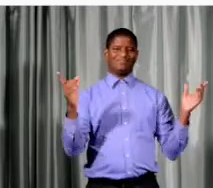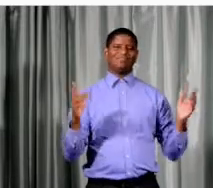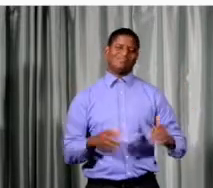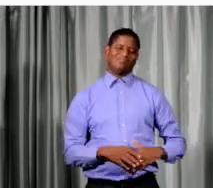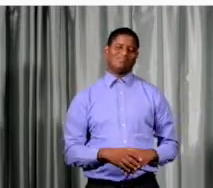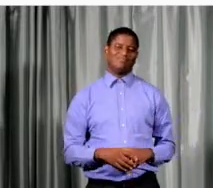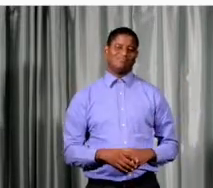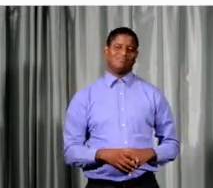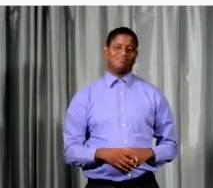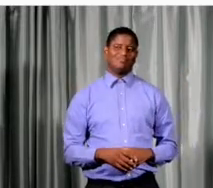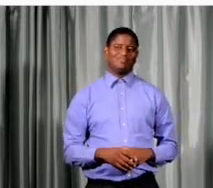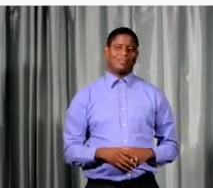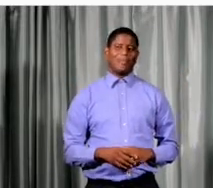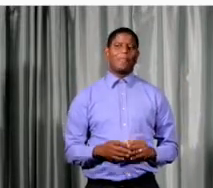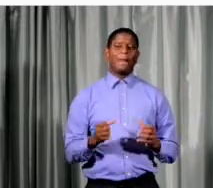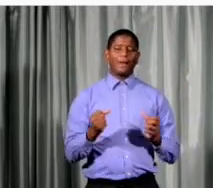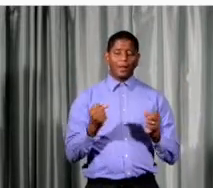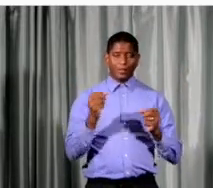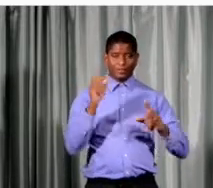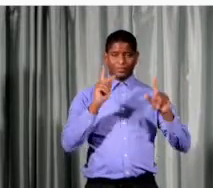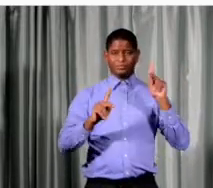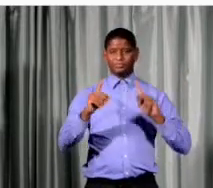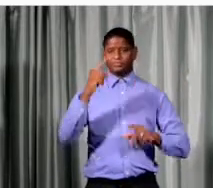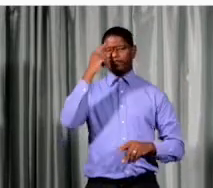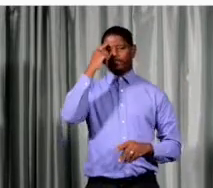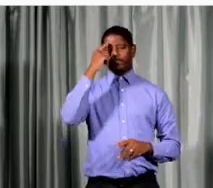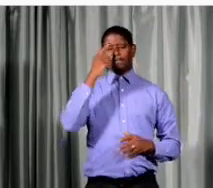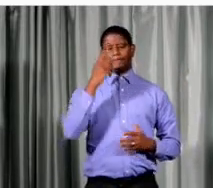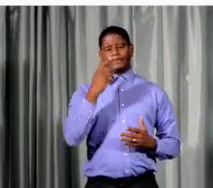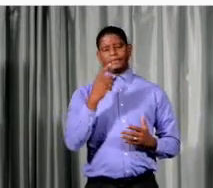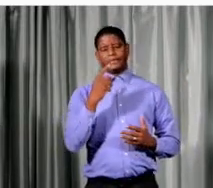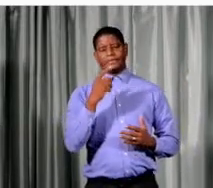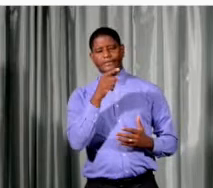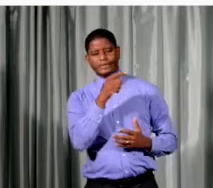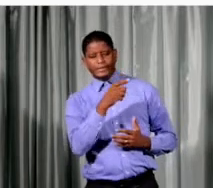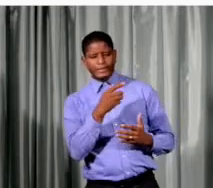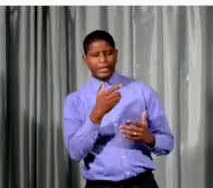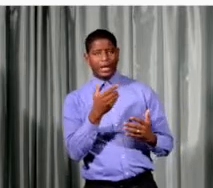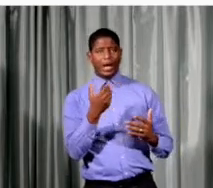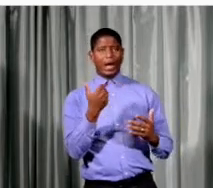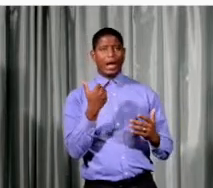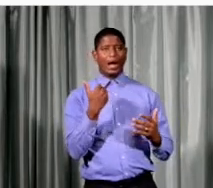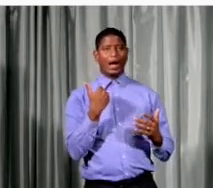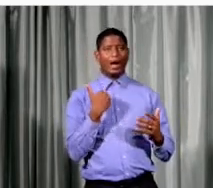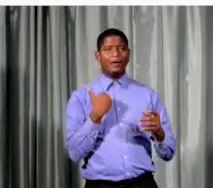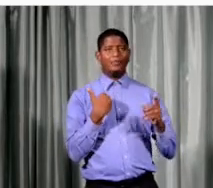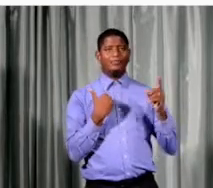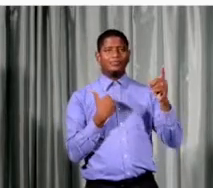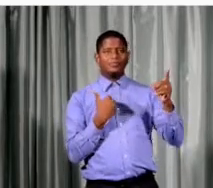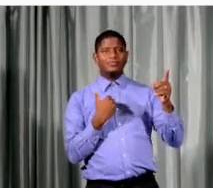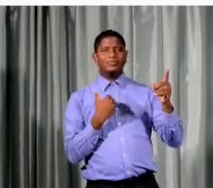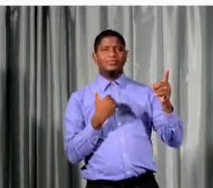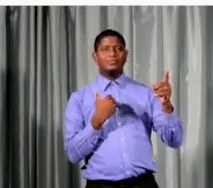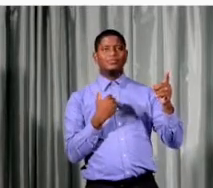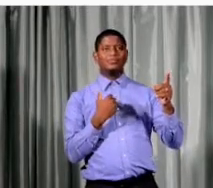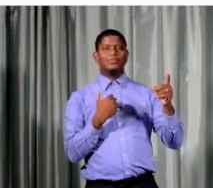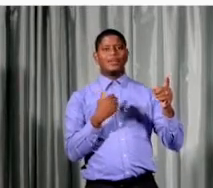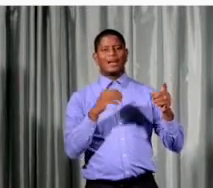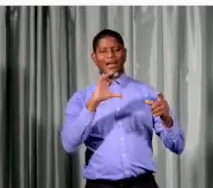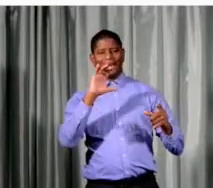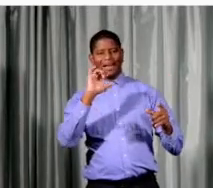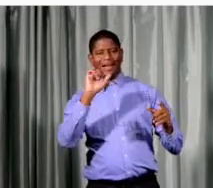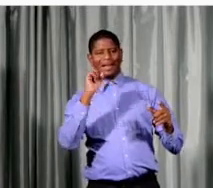And that's the big difference. A lot of people like to focus on this number.